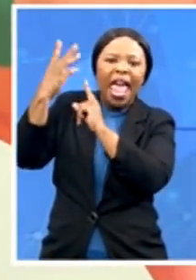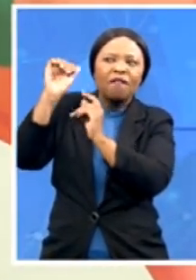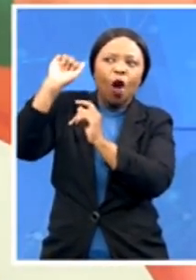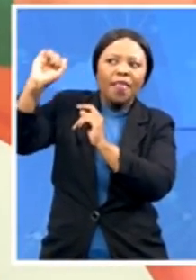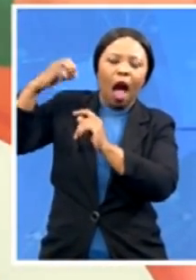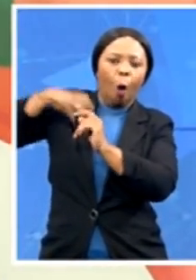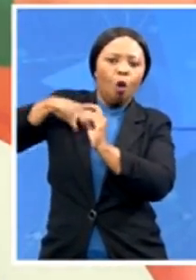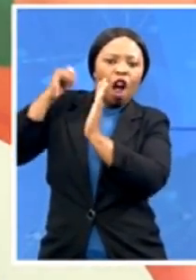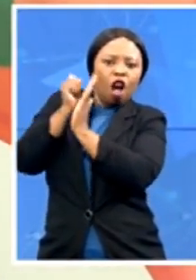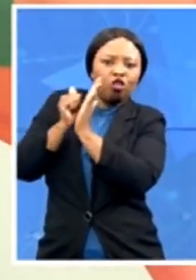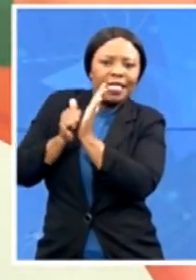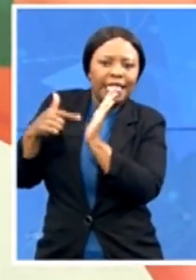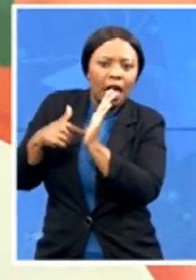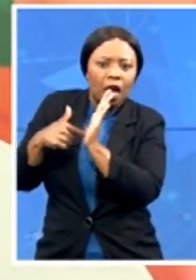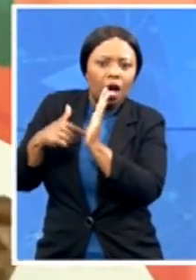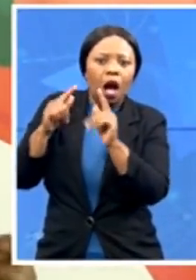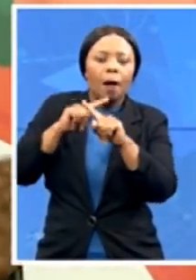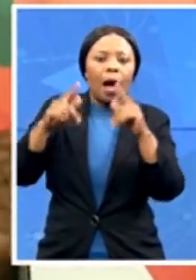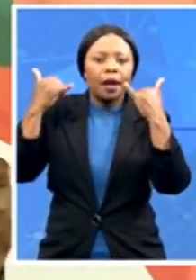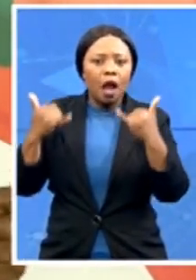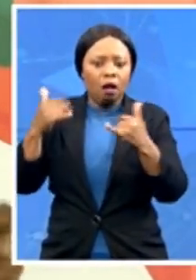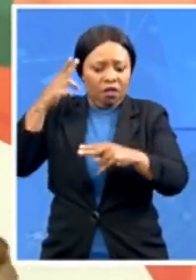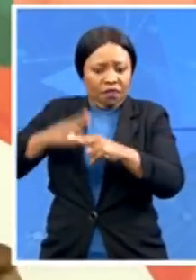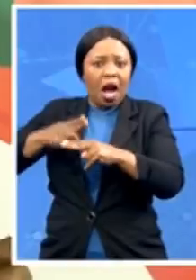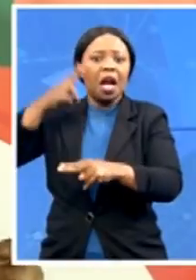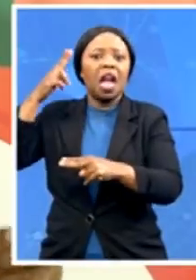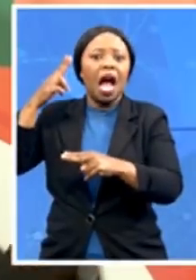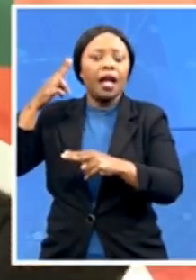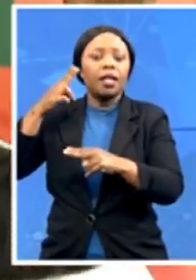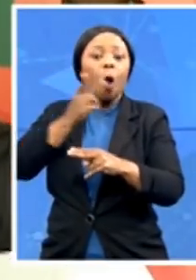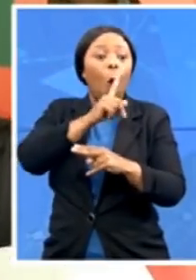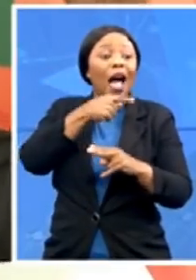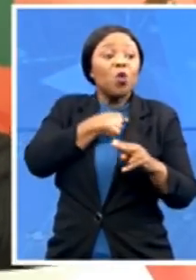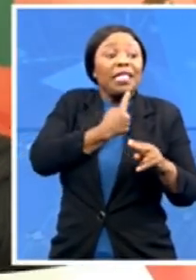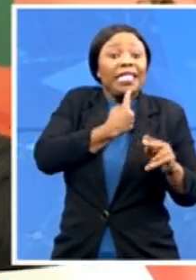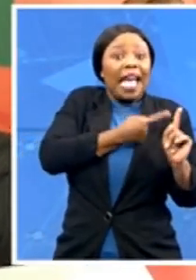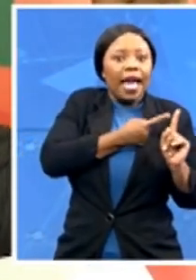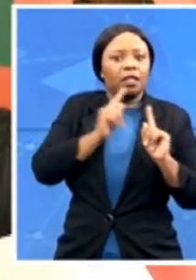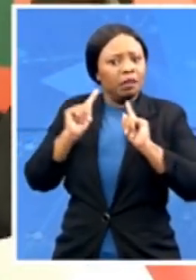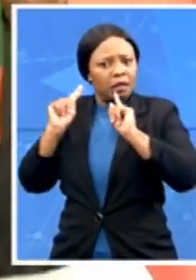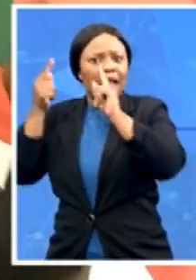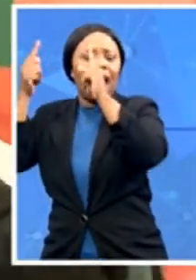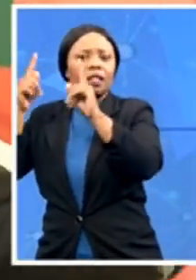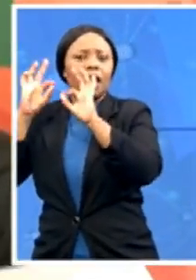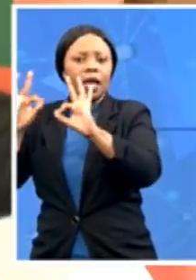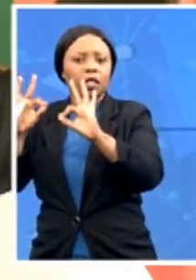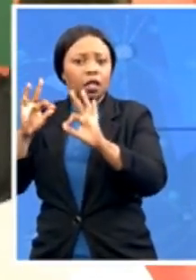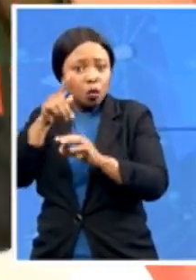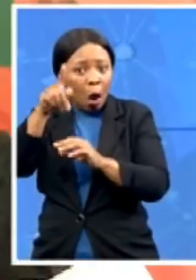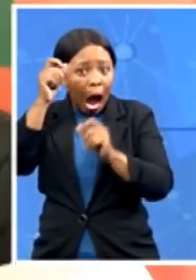lideske laphumelela. Ngoku ni awe uba uANC yena ube